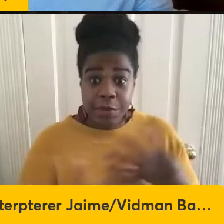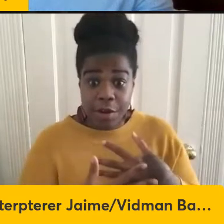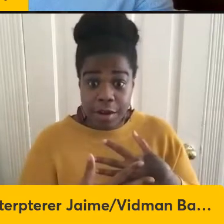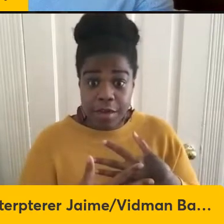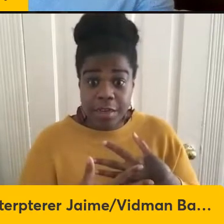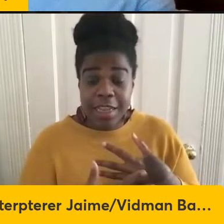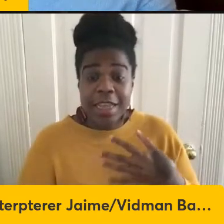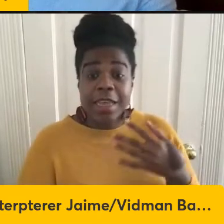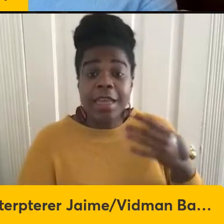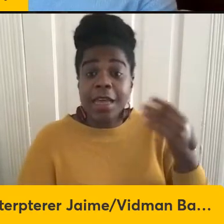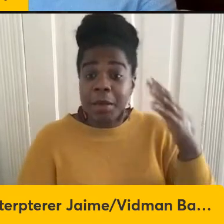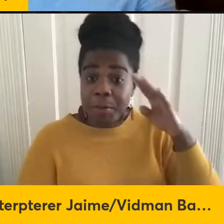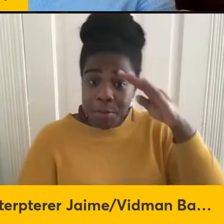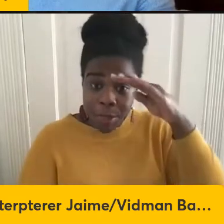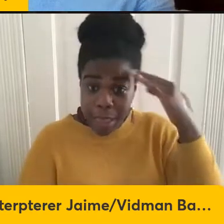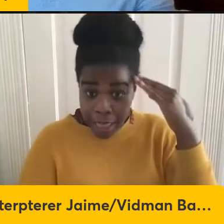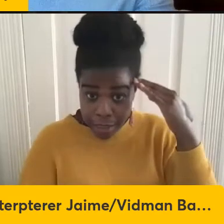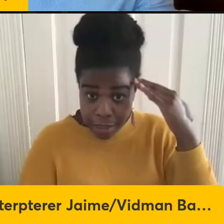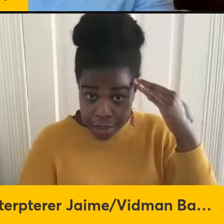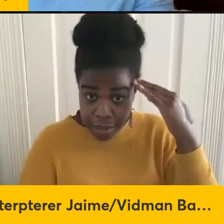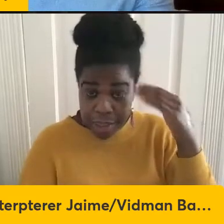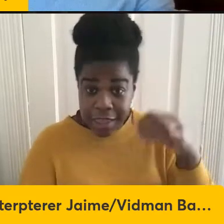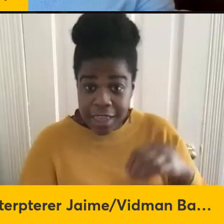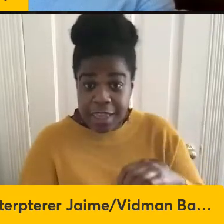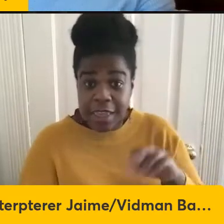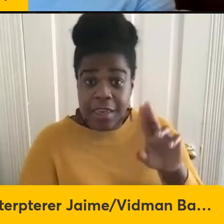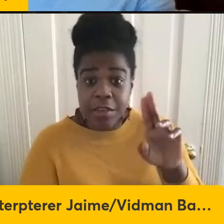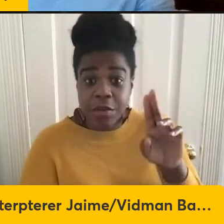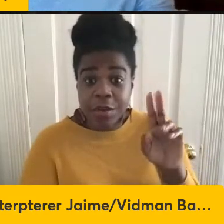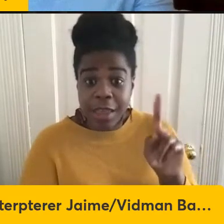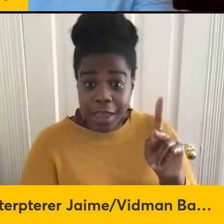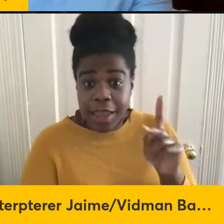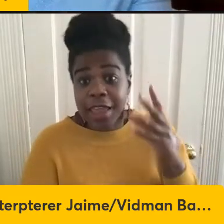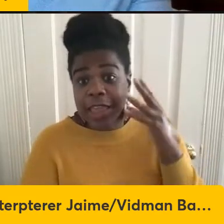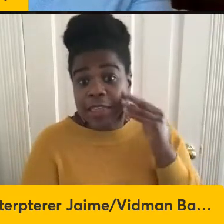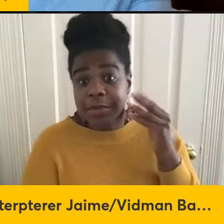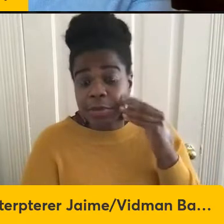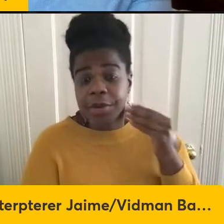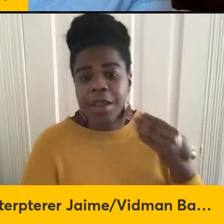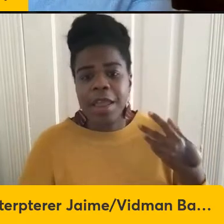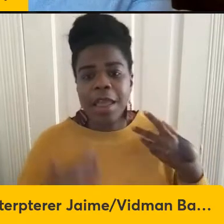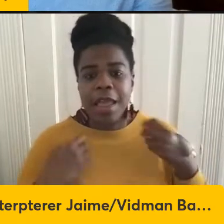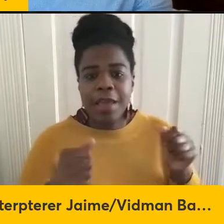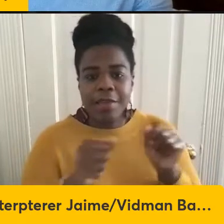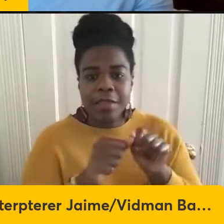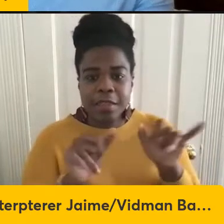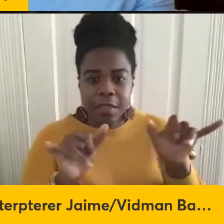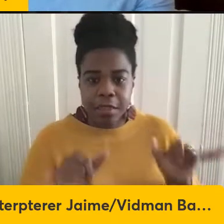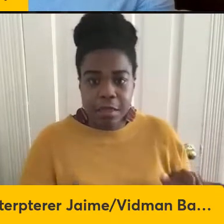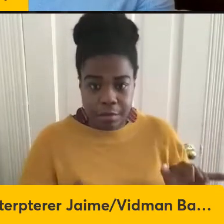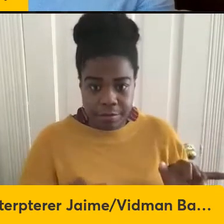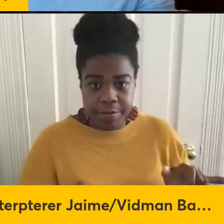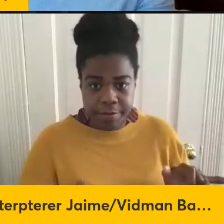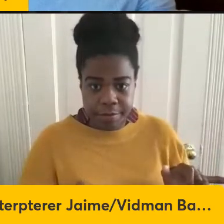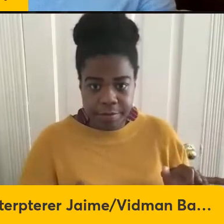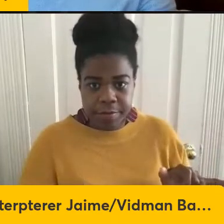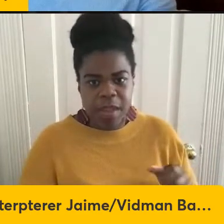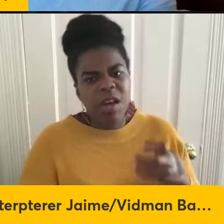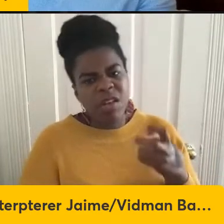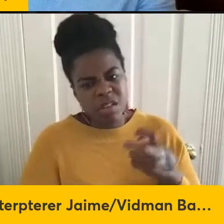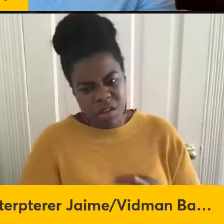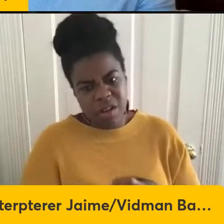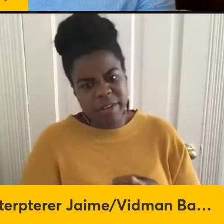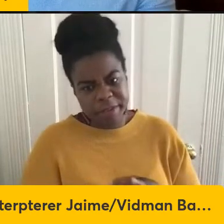Black person living in the UK, experiencing a health system as what we experience, it's really